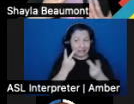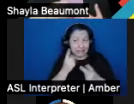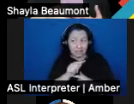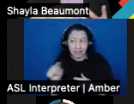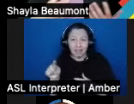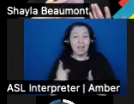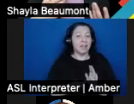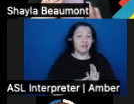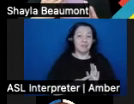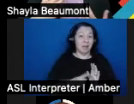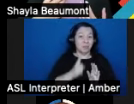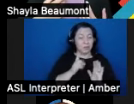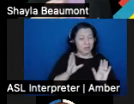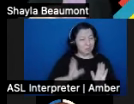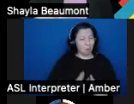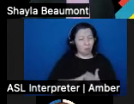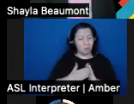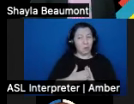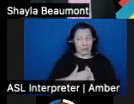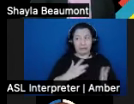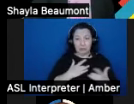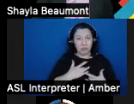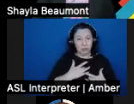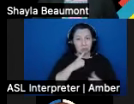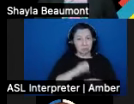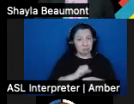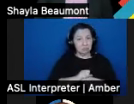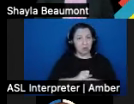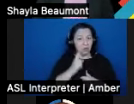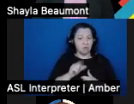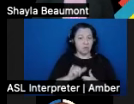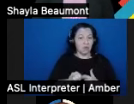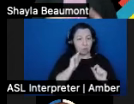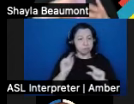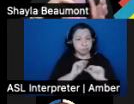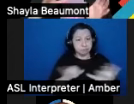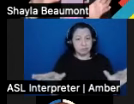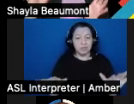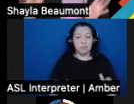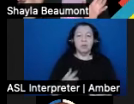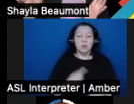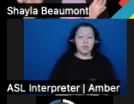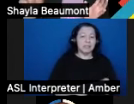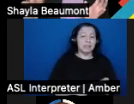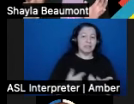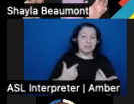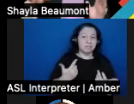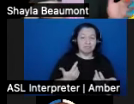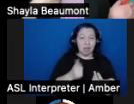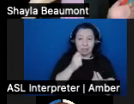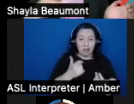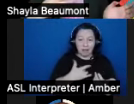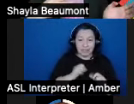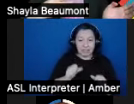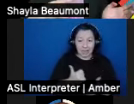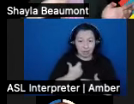word getting out, so feeling helplessness and hopelessness. We all talked about a hard time getting rest,